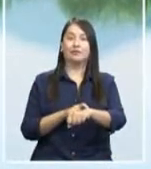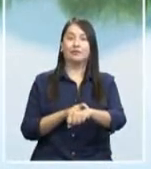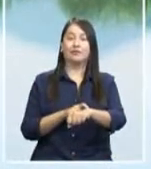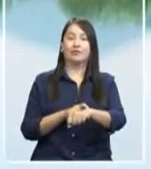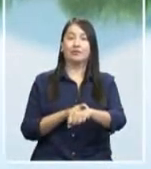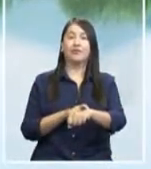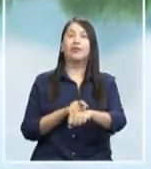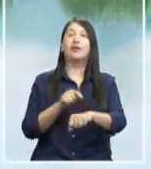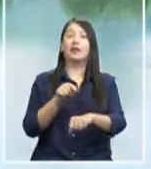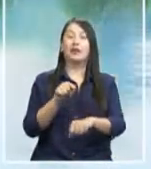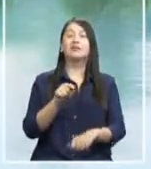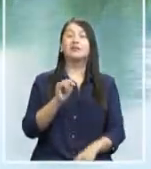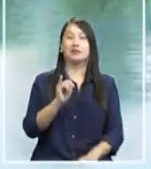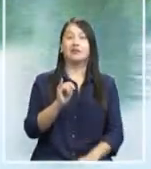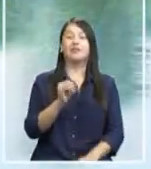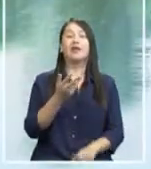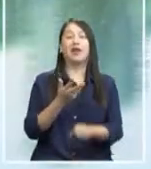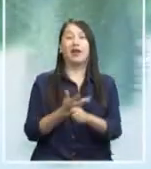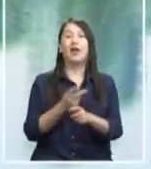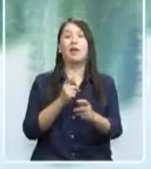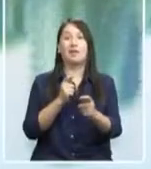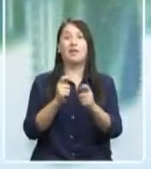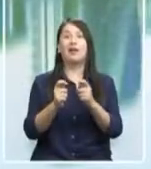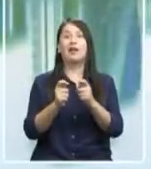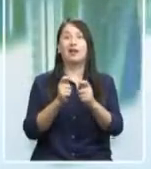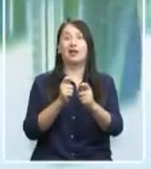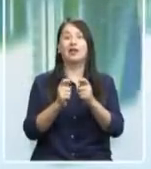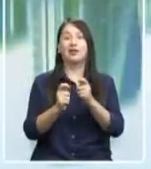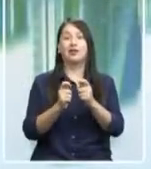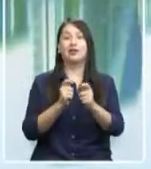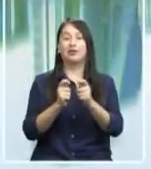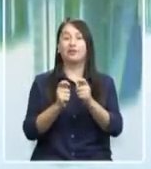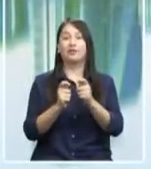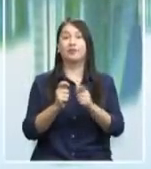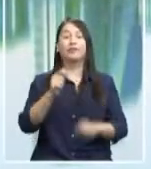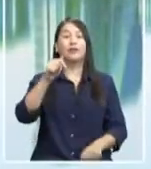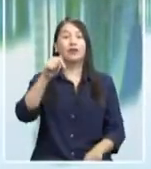And this will be decided by our action, whether we can survive